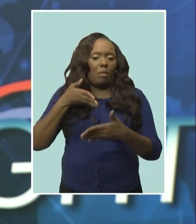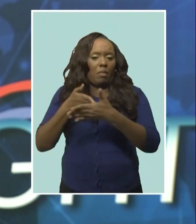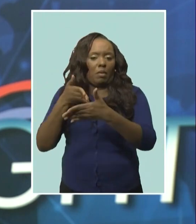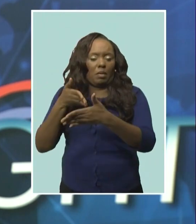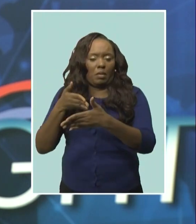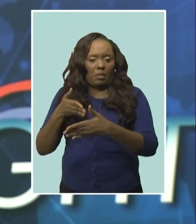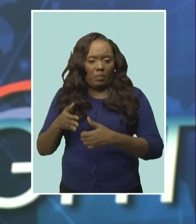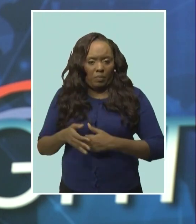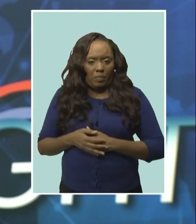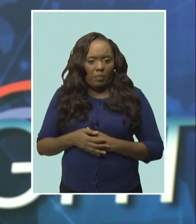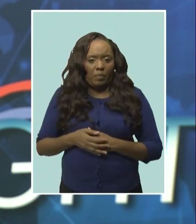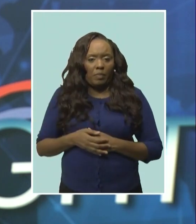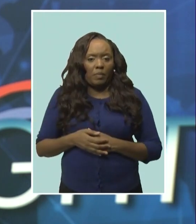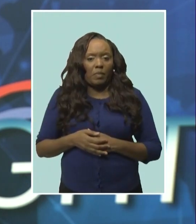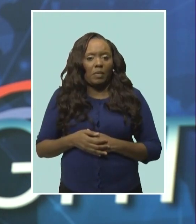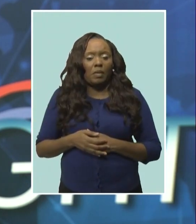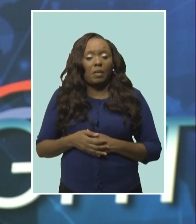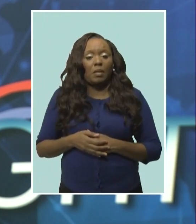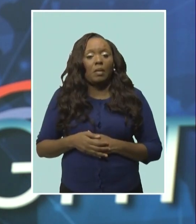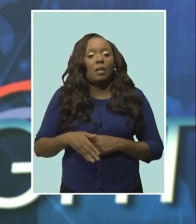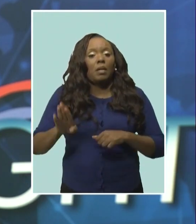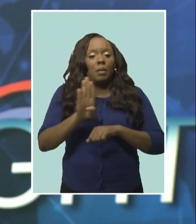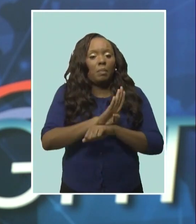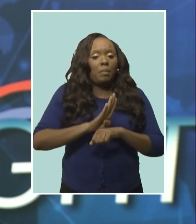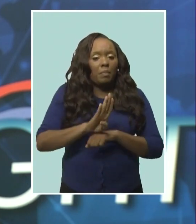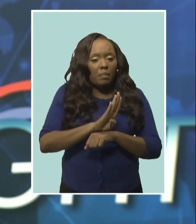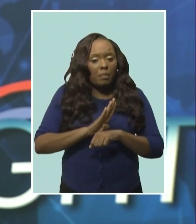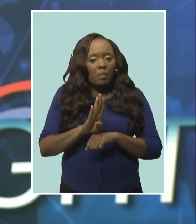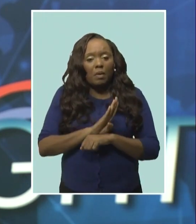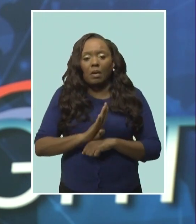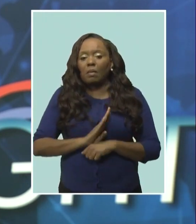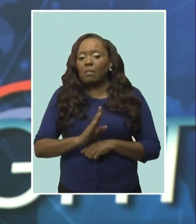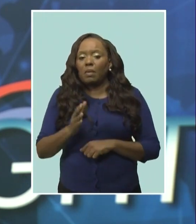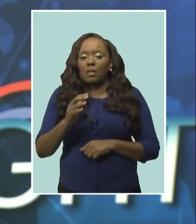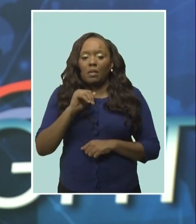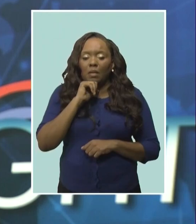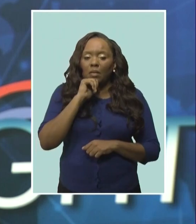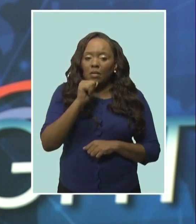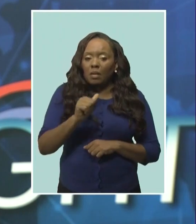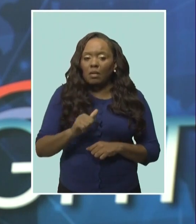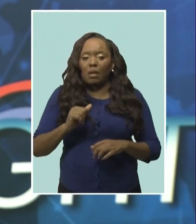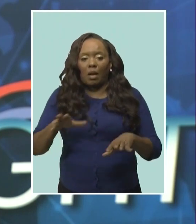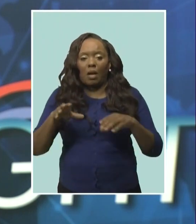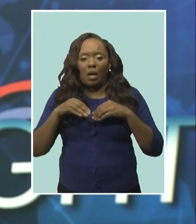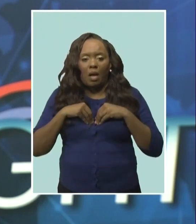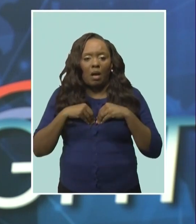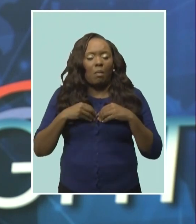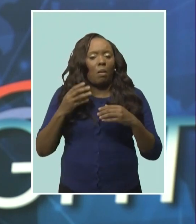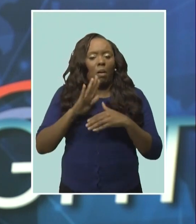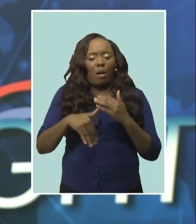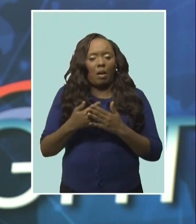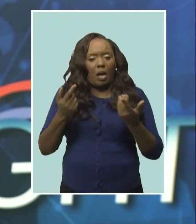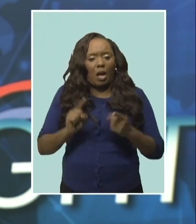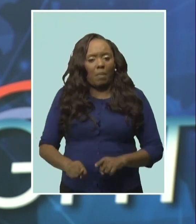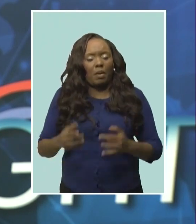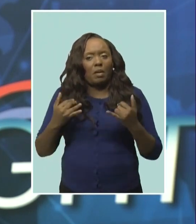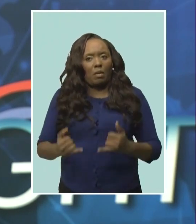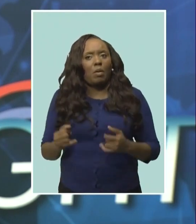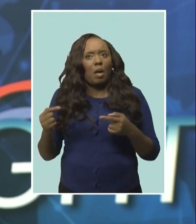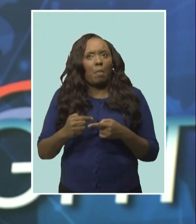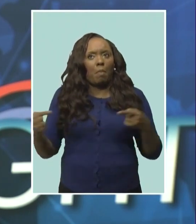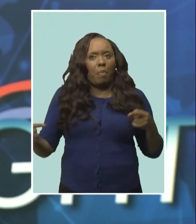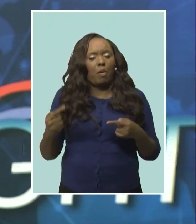has reiterated Barbados' position, noting it opposes the imposition of unilateral punitive measures. Of